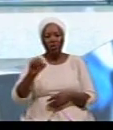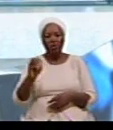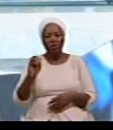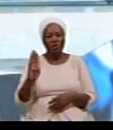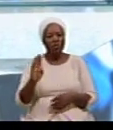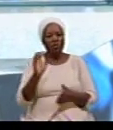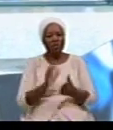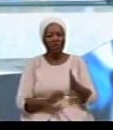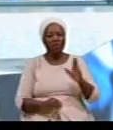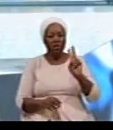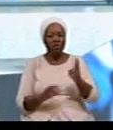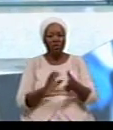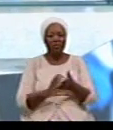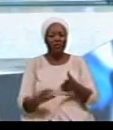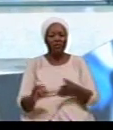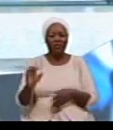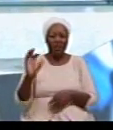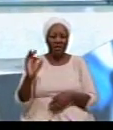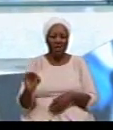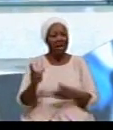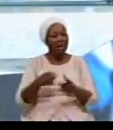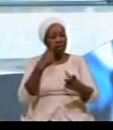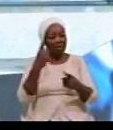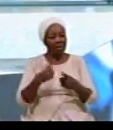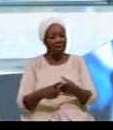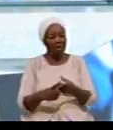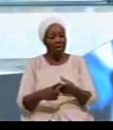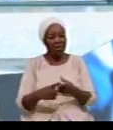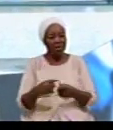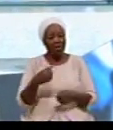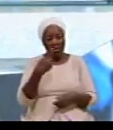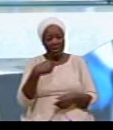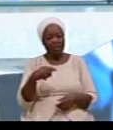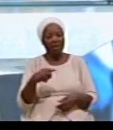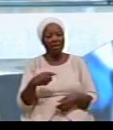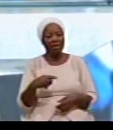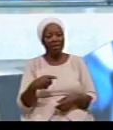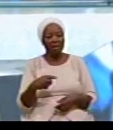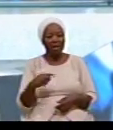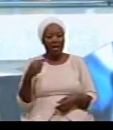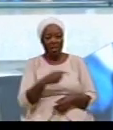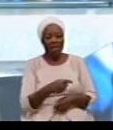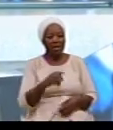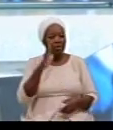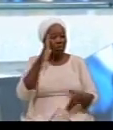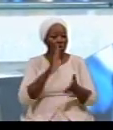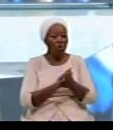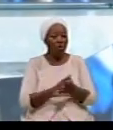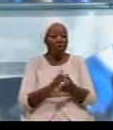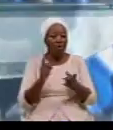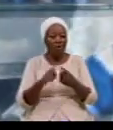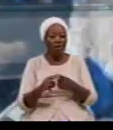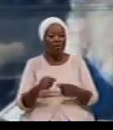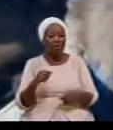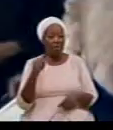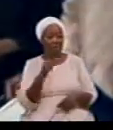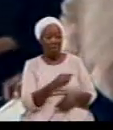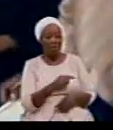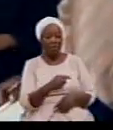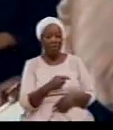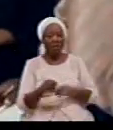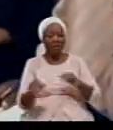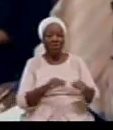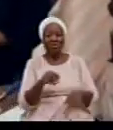9. Then said his wife unto him, "Dost thou still